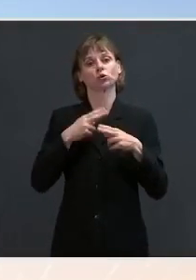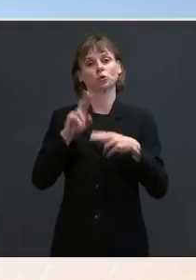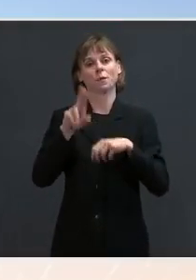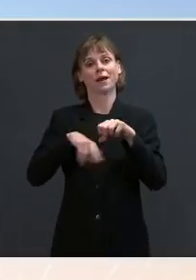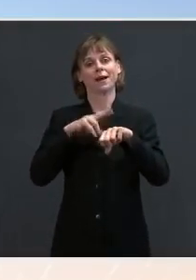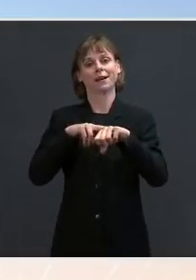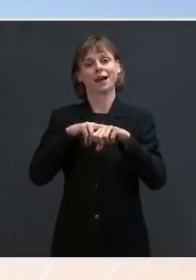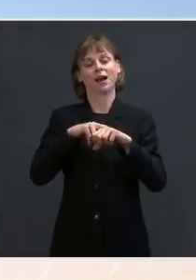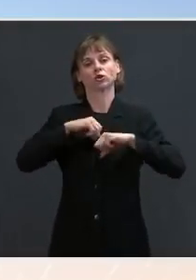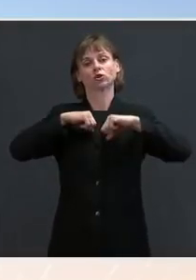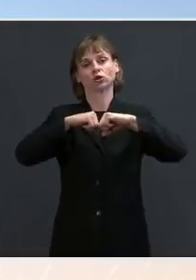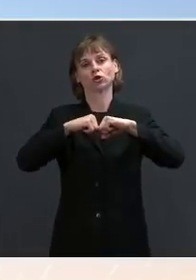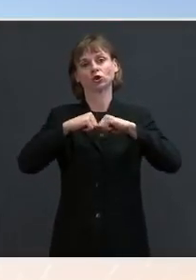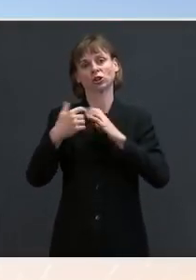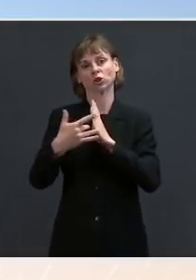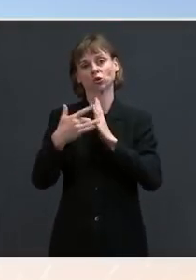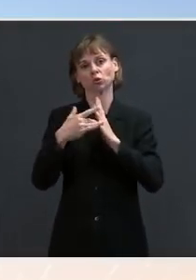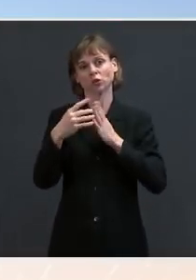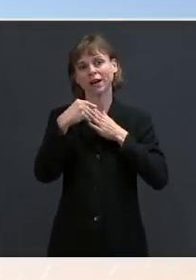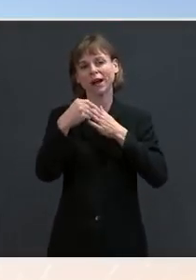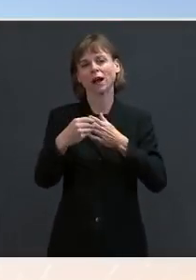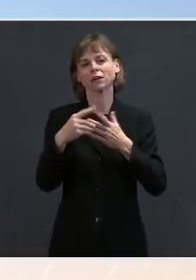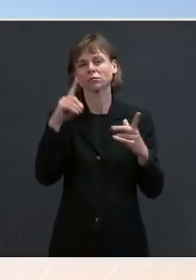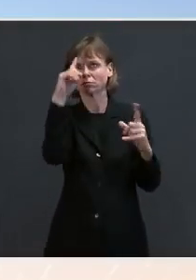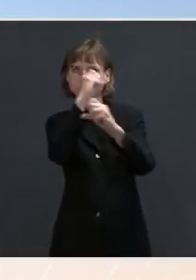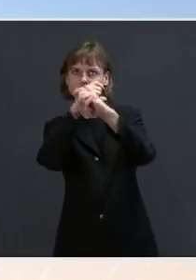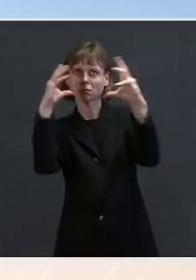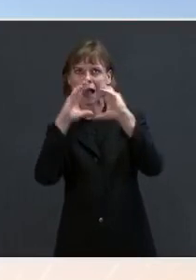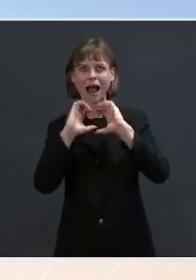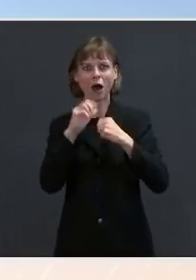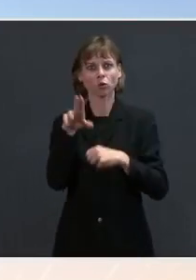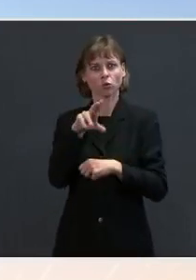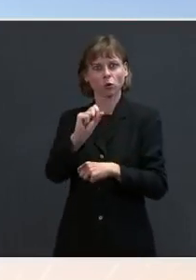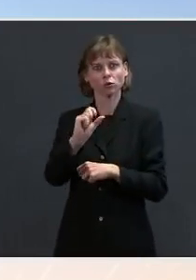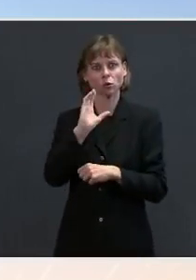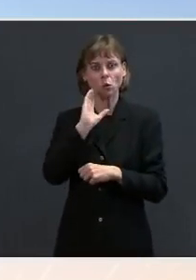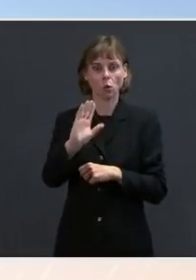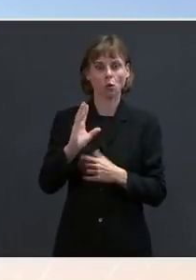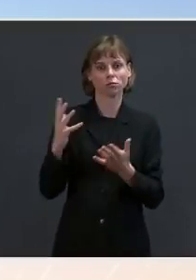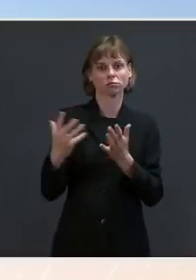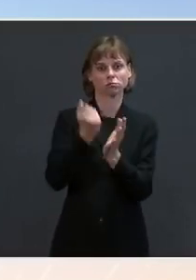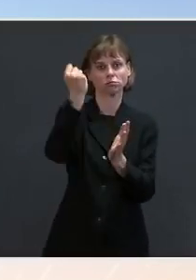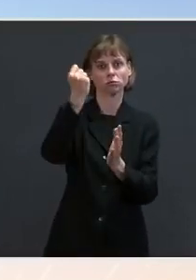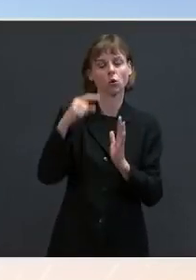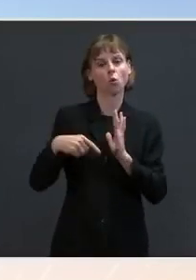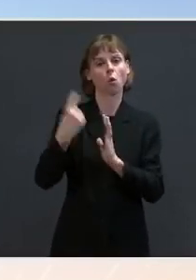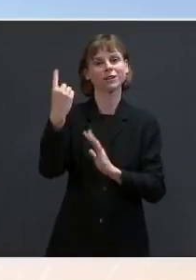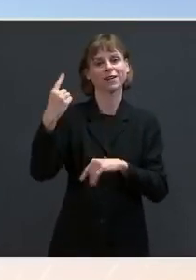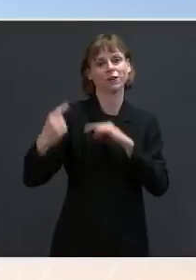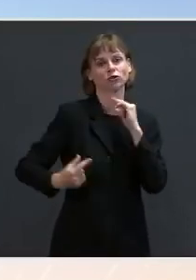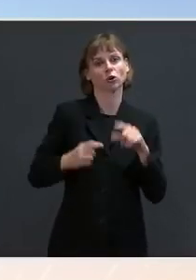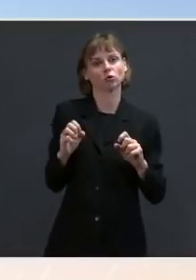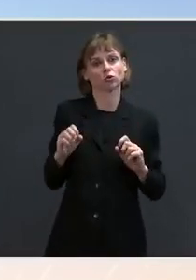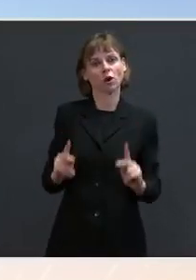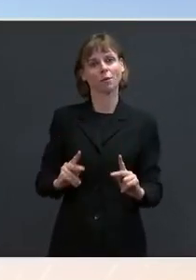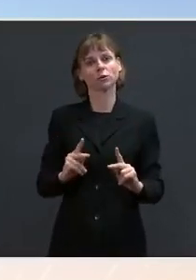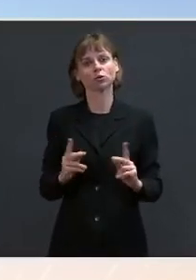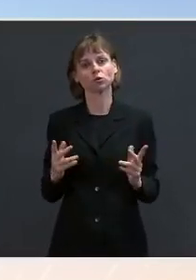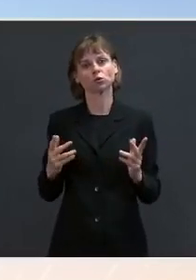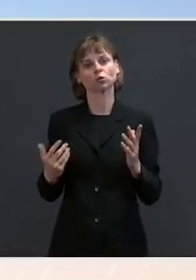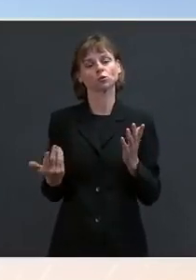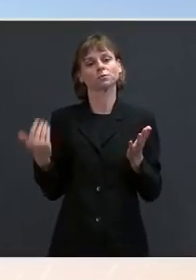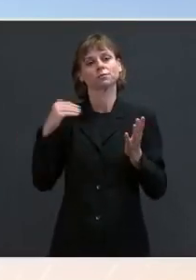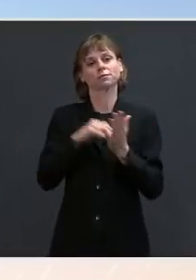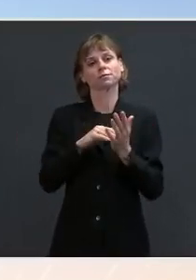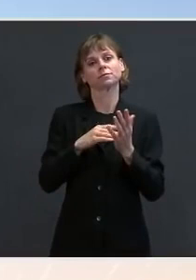vision for how the United States can seize what we view as a once-in-a-generation opportunity to renew America's advantages at home